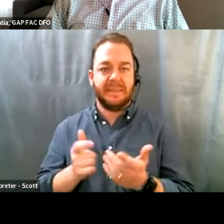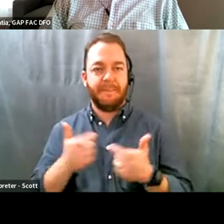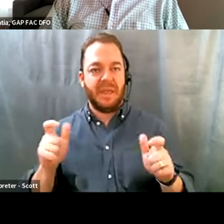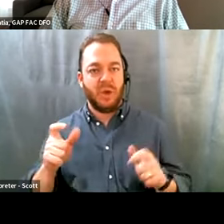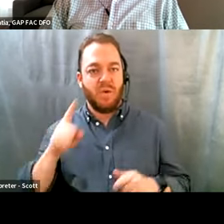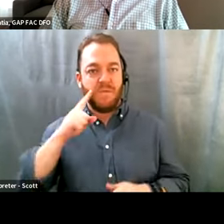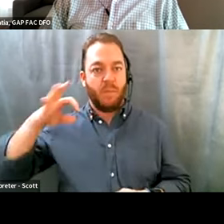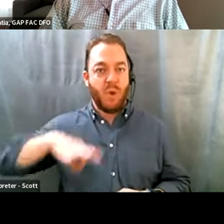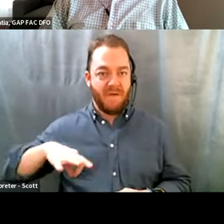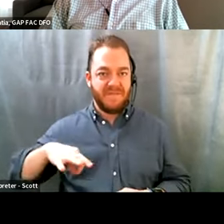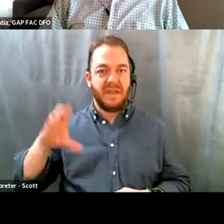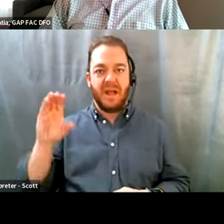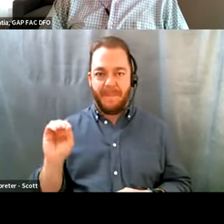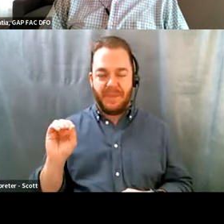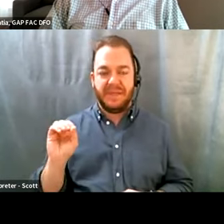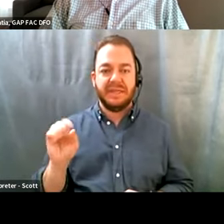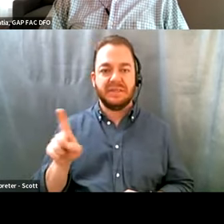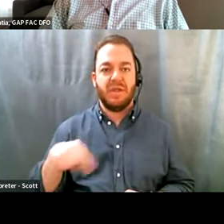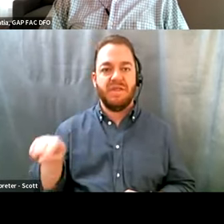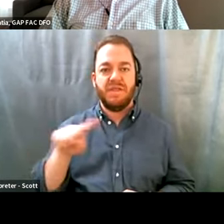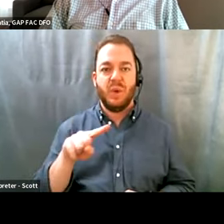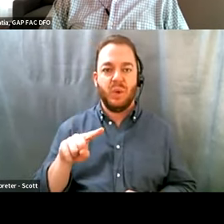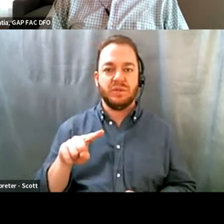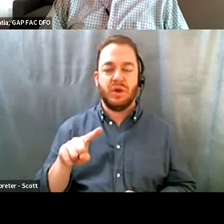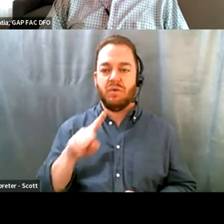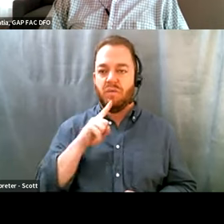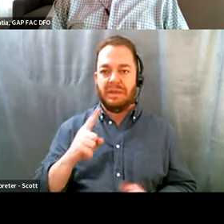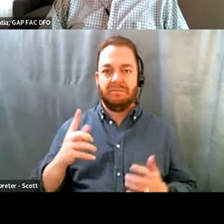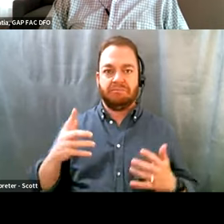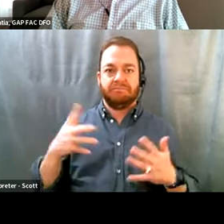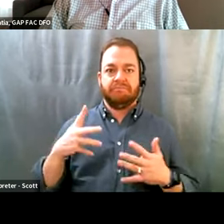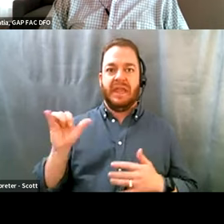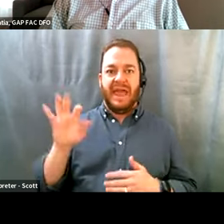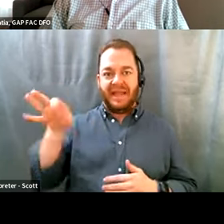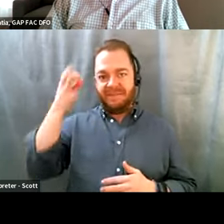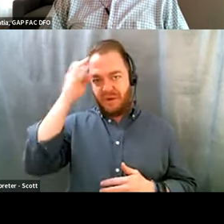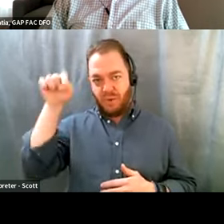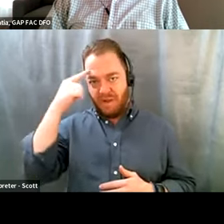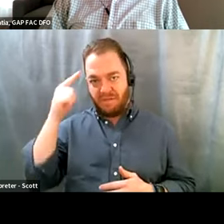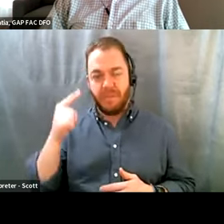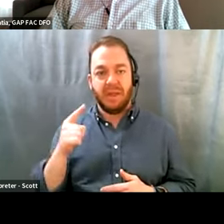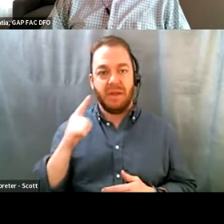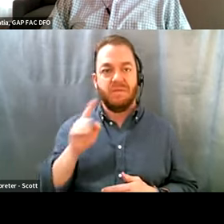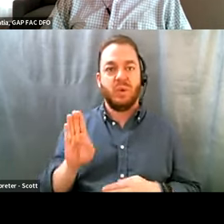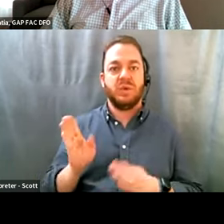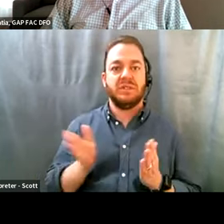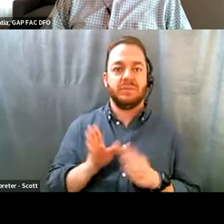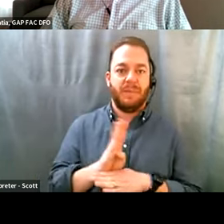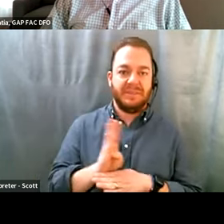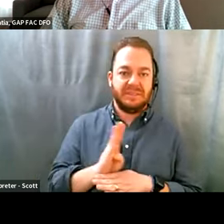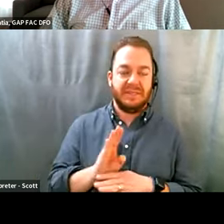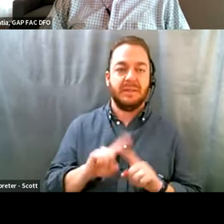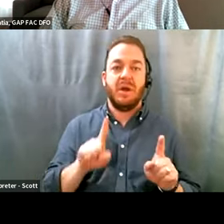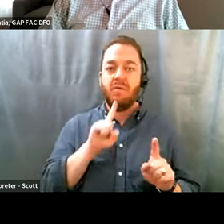for-profit enterprises. And those are just as daunting as the federal government to small businesses, but, you know,